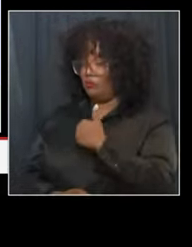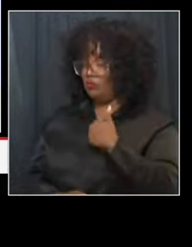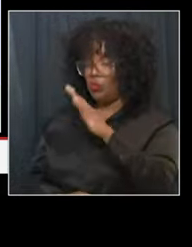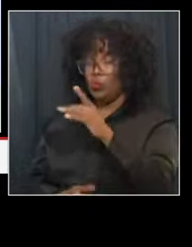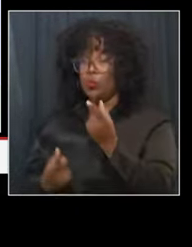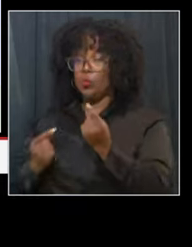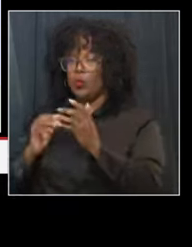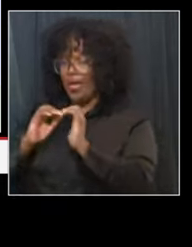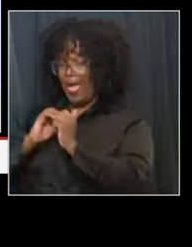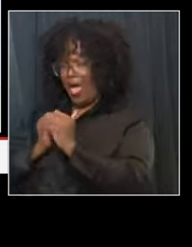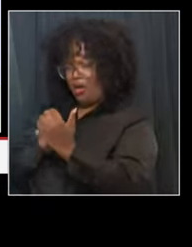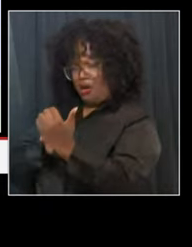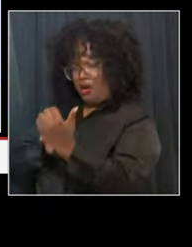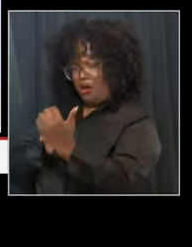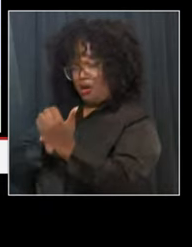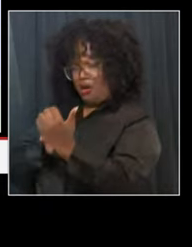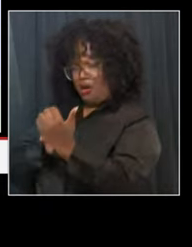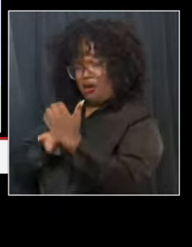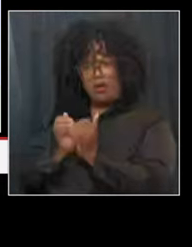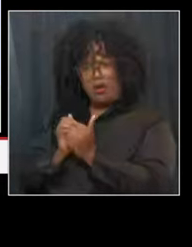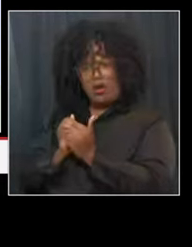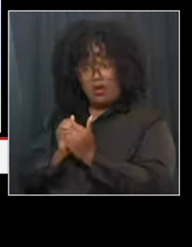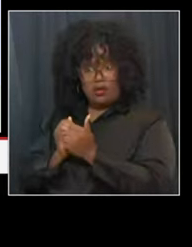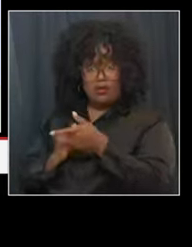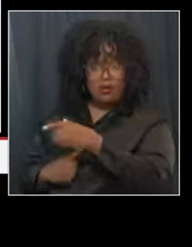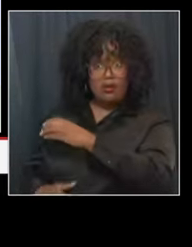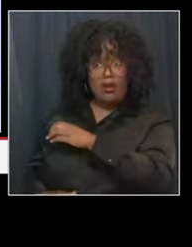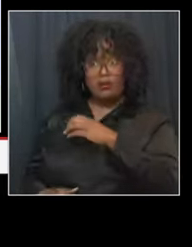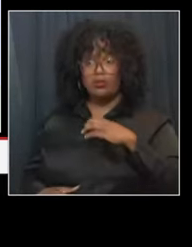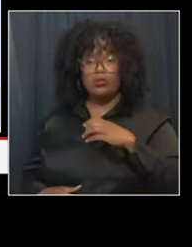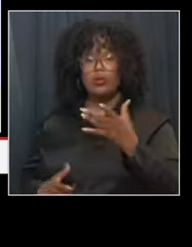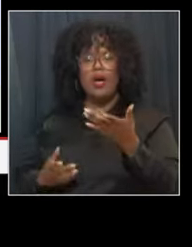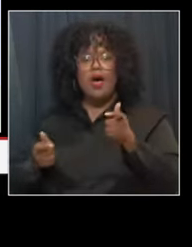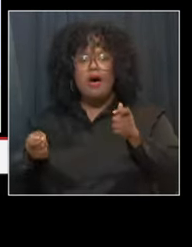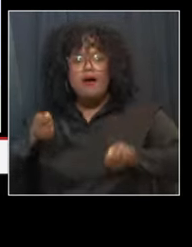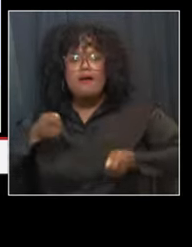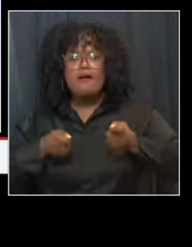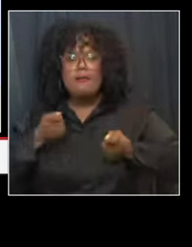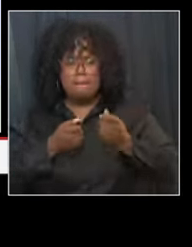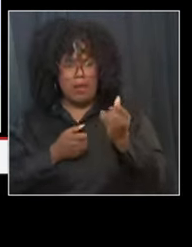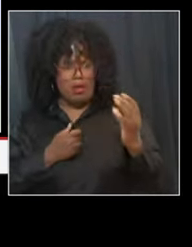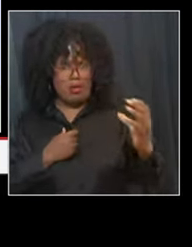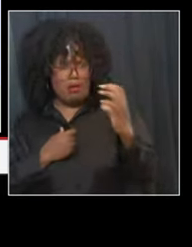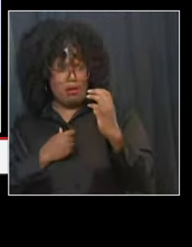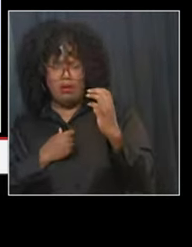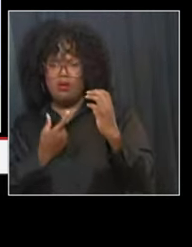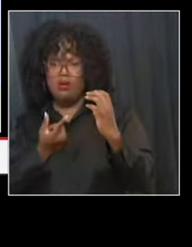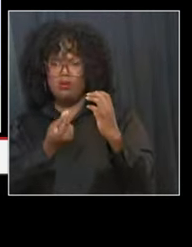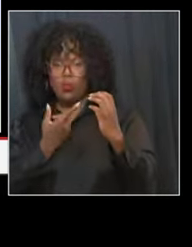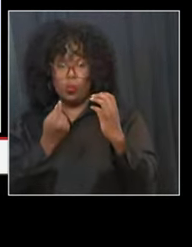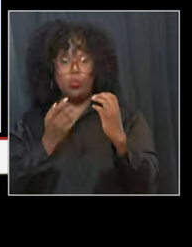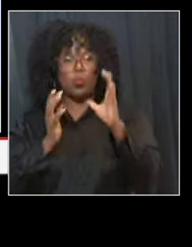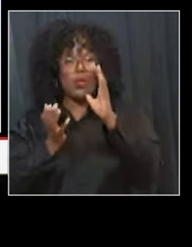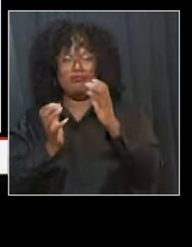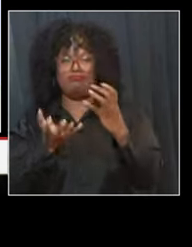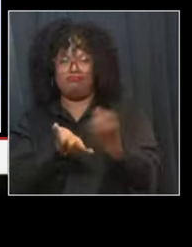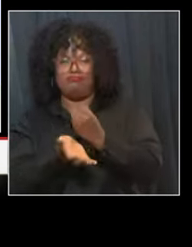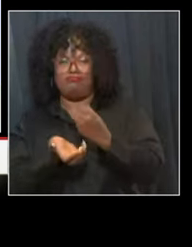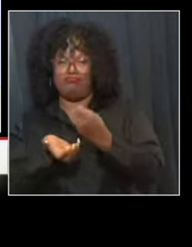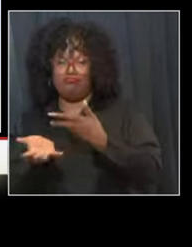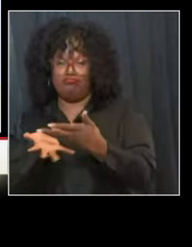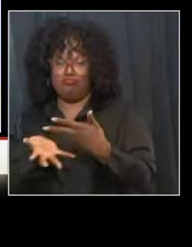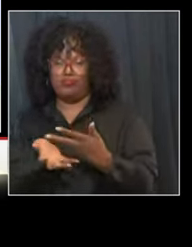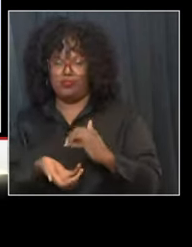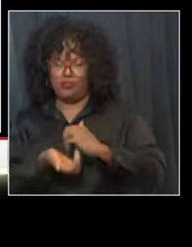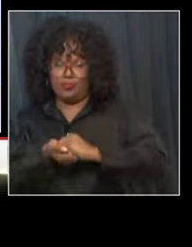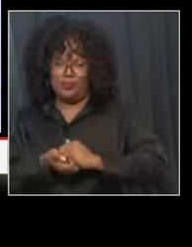on work with the council on changes if that happens. Thanks. Councilman Bonds. Yes,